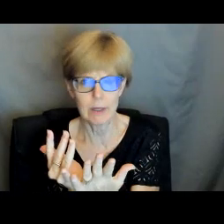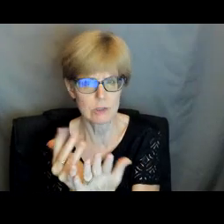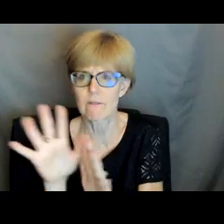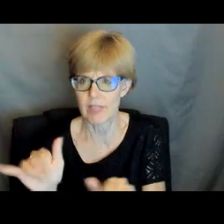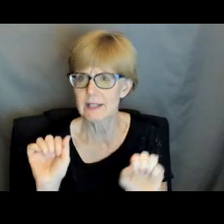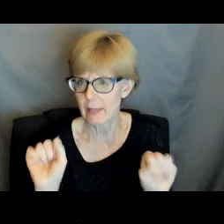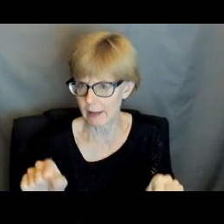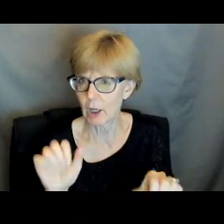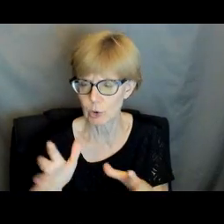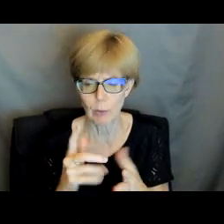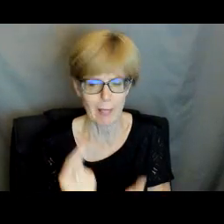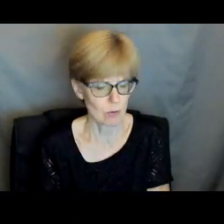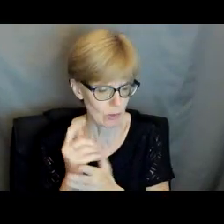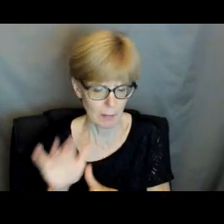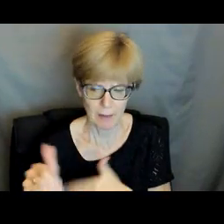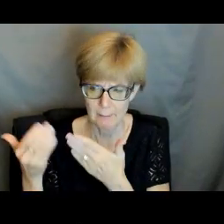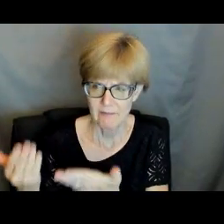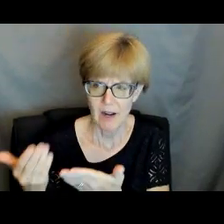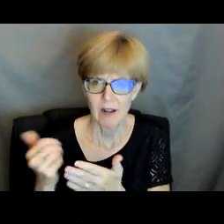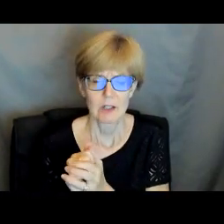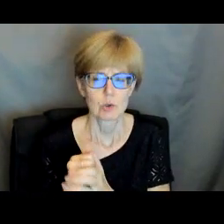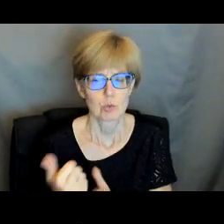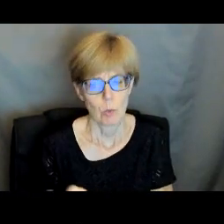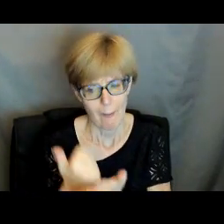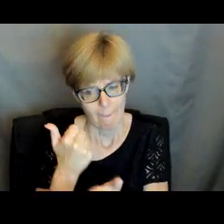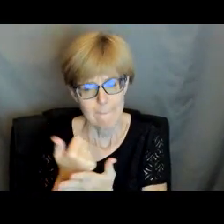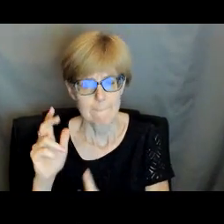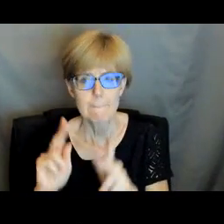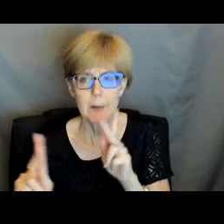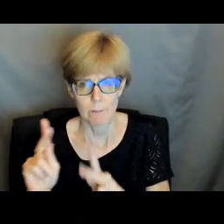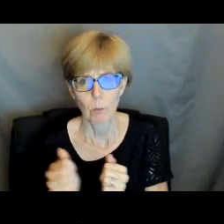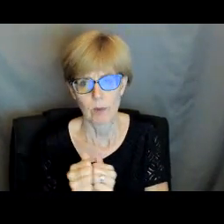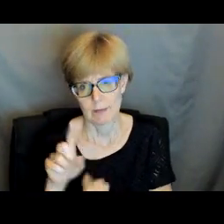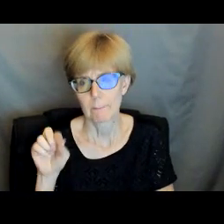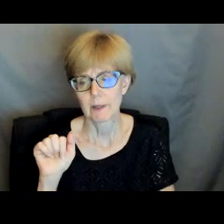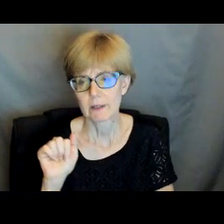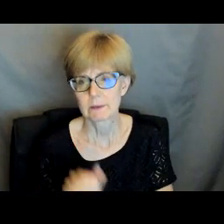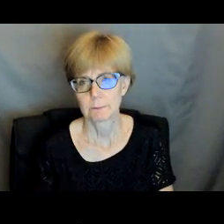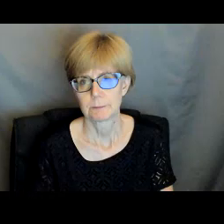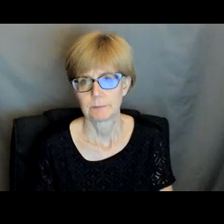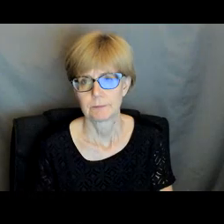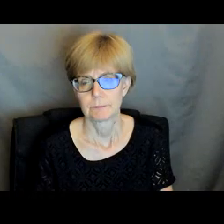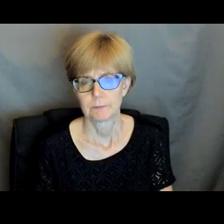training that they're able to do to assist individuals with disabilities.